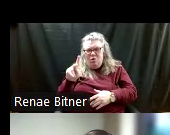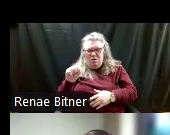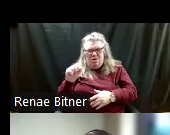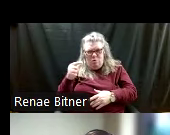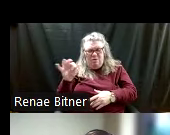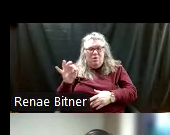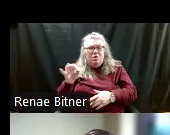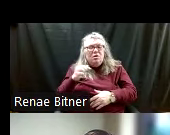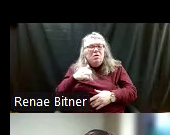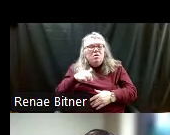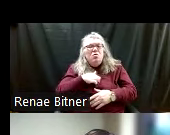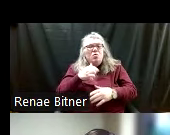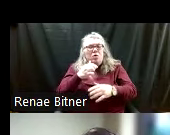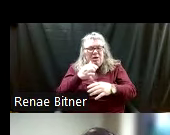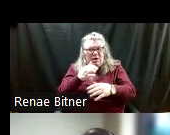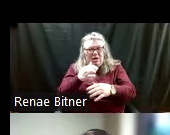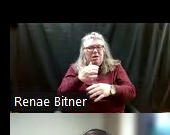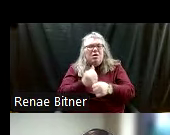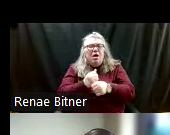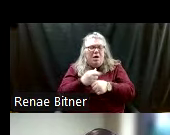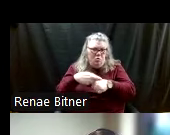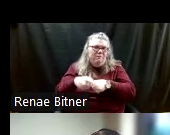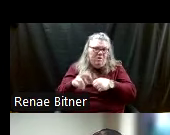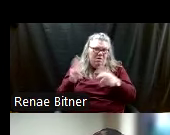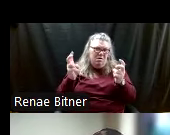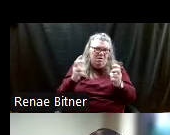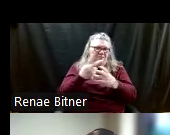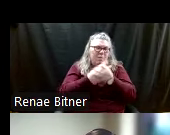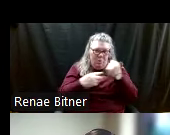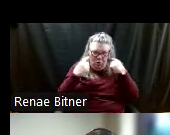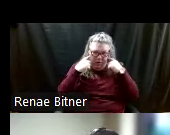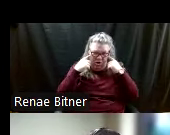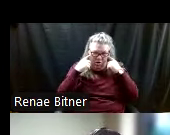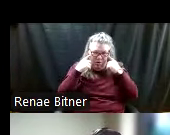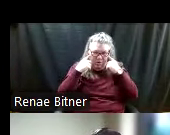again received those. We received referred for both ears.